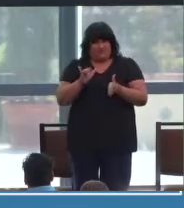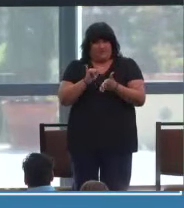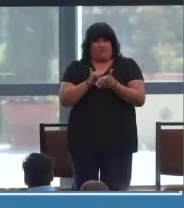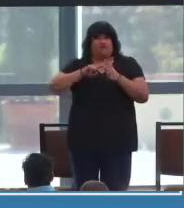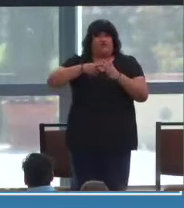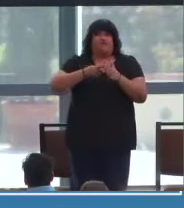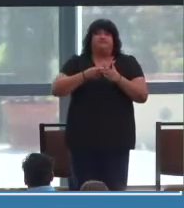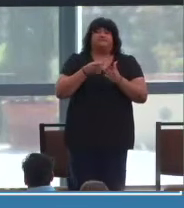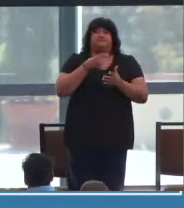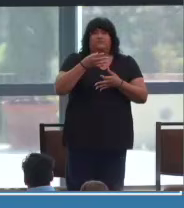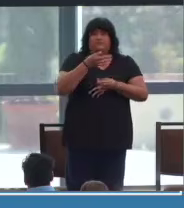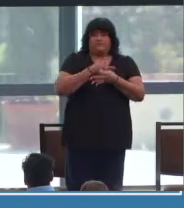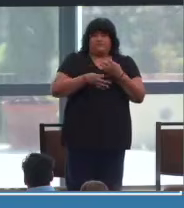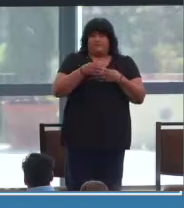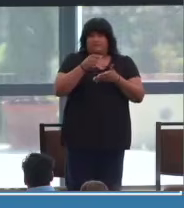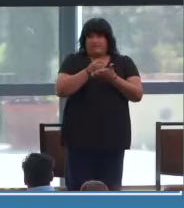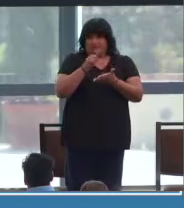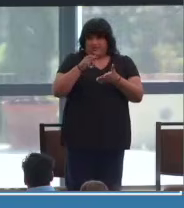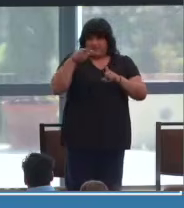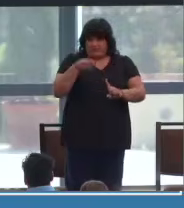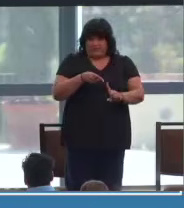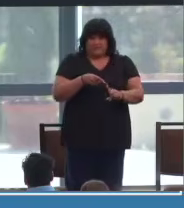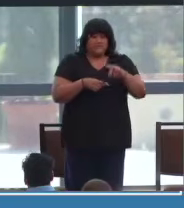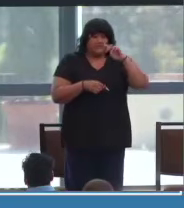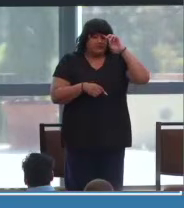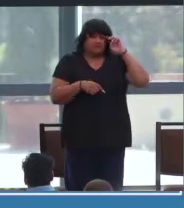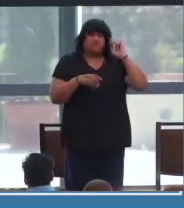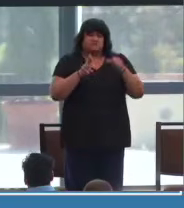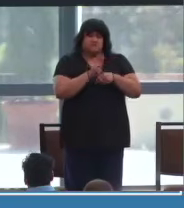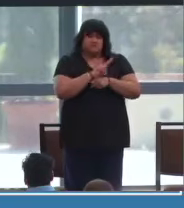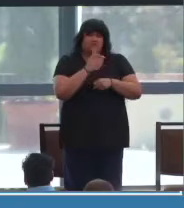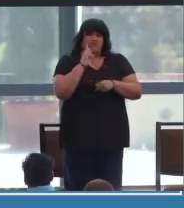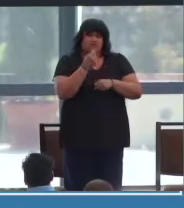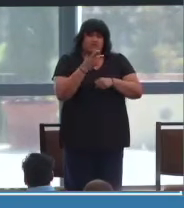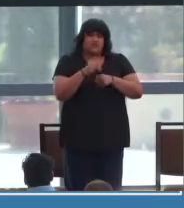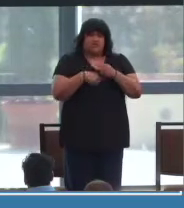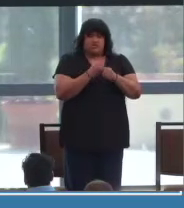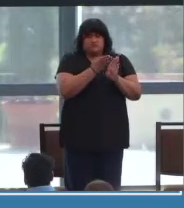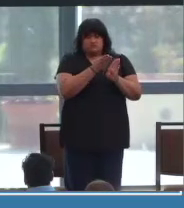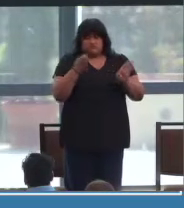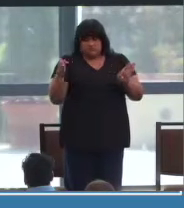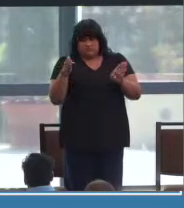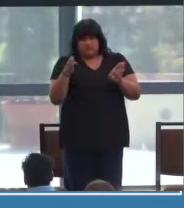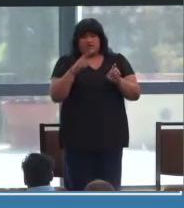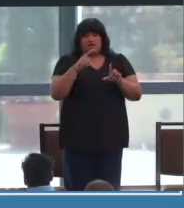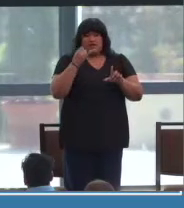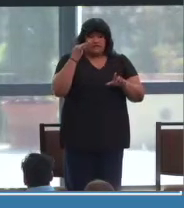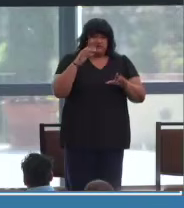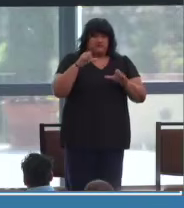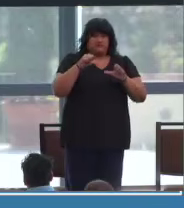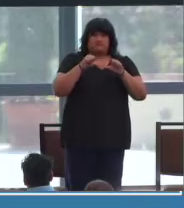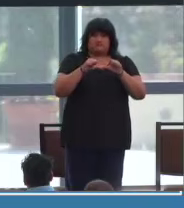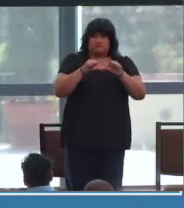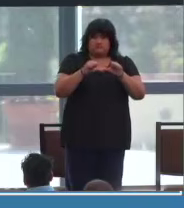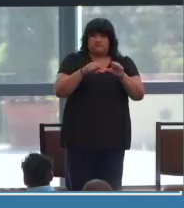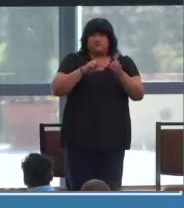point. And they also found that if you used it for a few years, but not for, you know, perpetuity, that your risks were also lower.